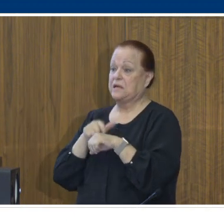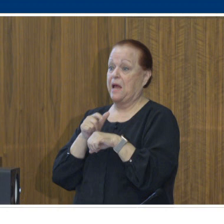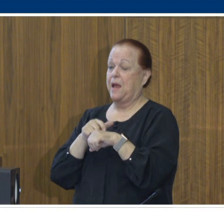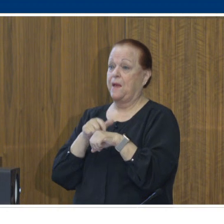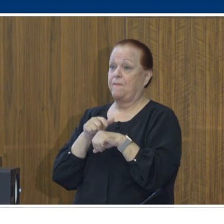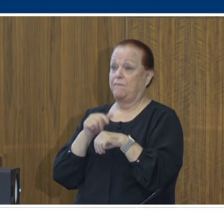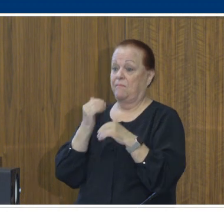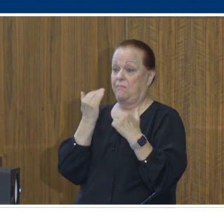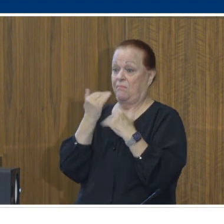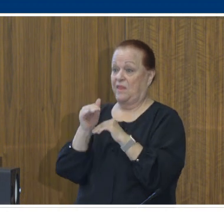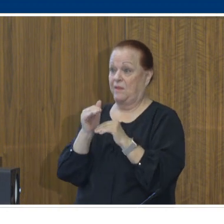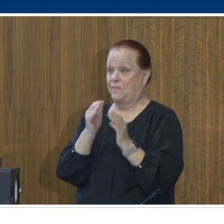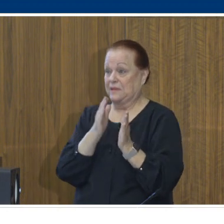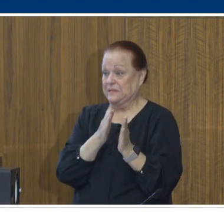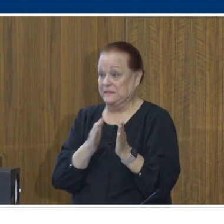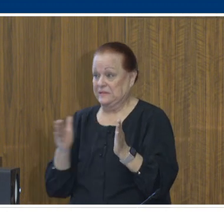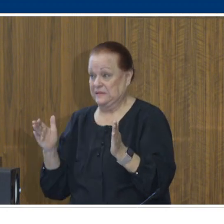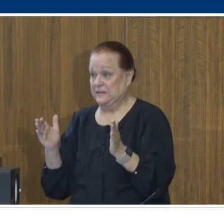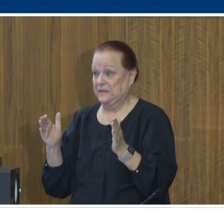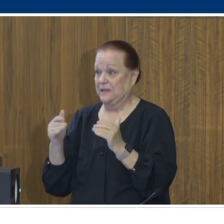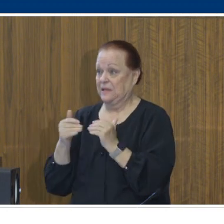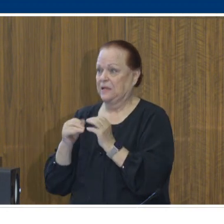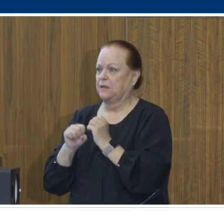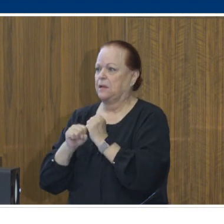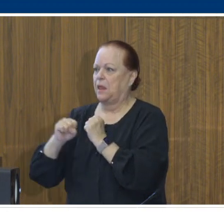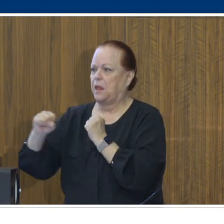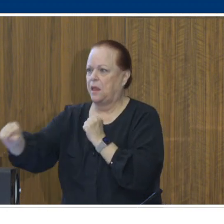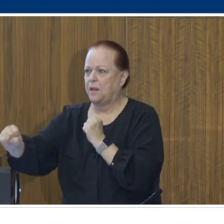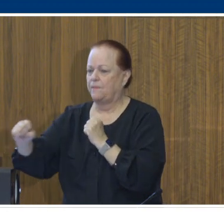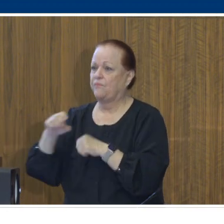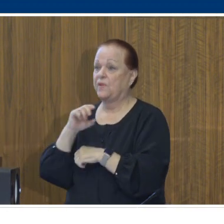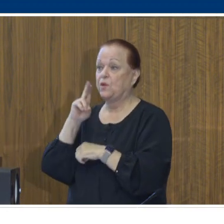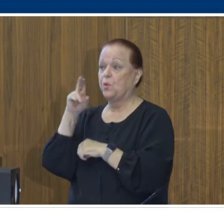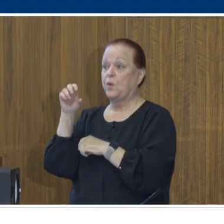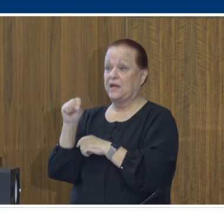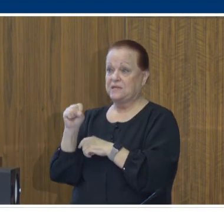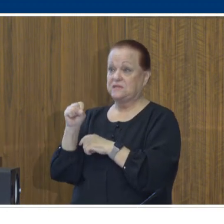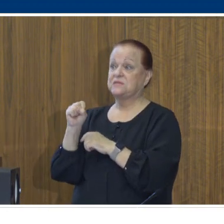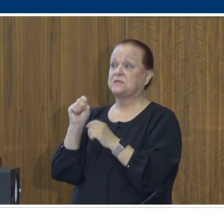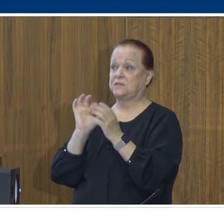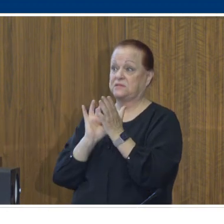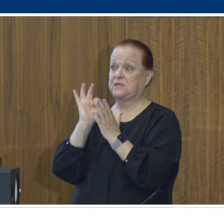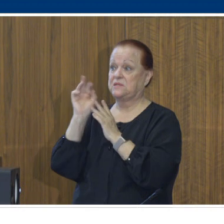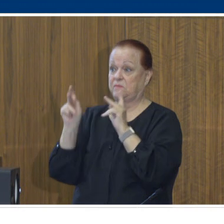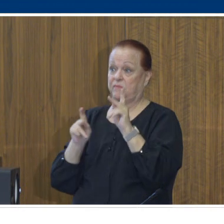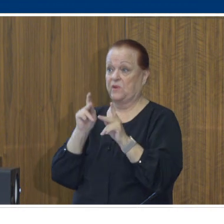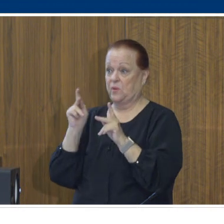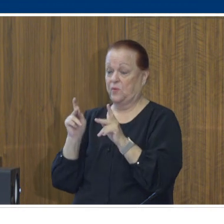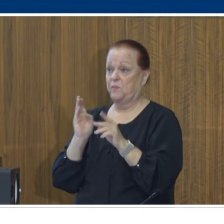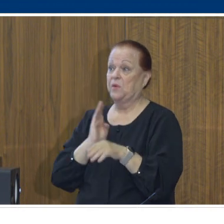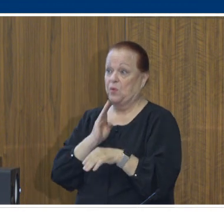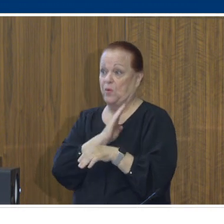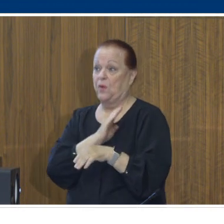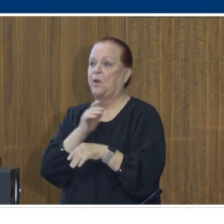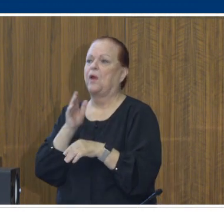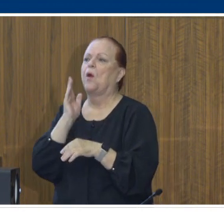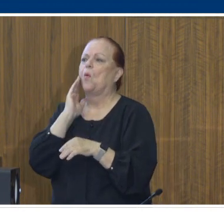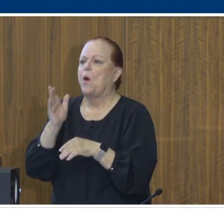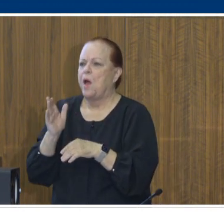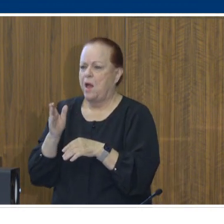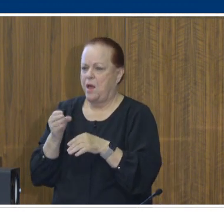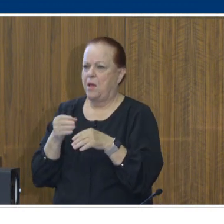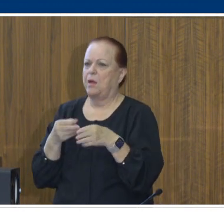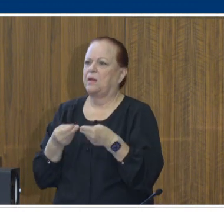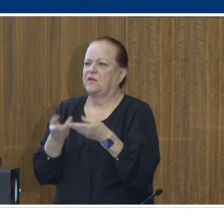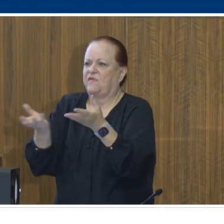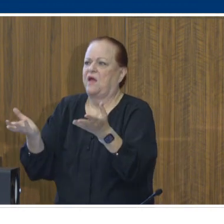data. The U.S. Census Bureau plans to release the final census redistricting data, also